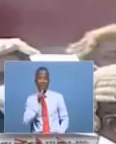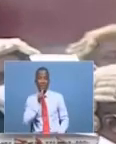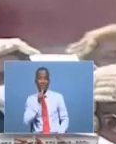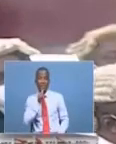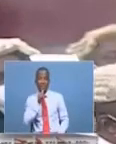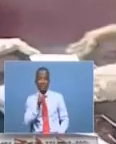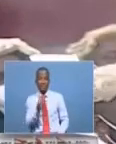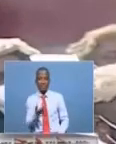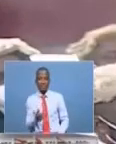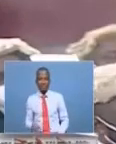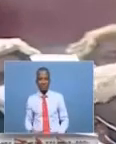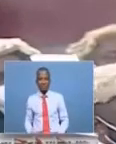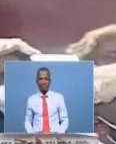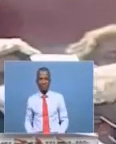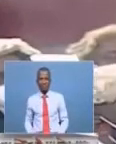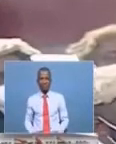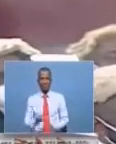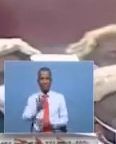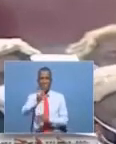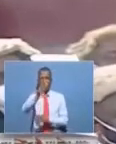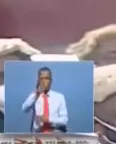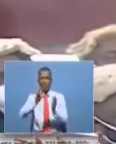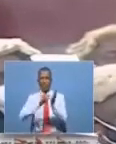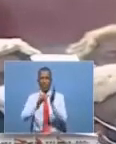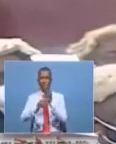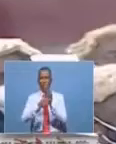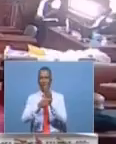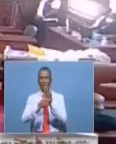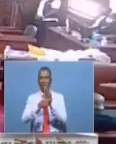J7/8/2015, dated 5th November.